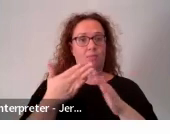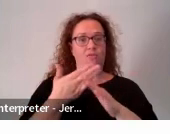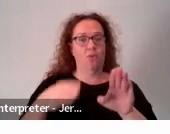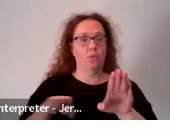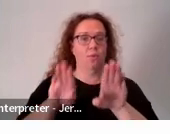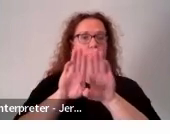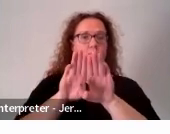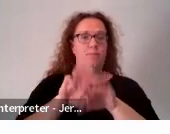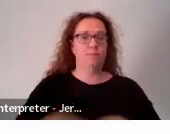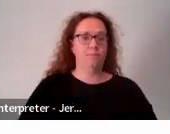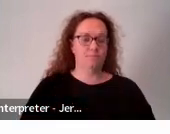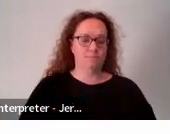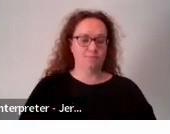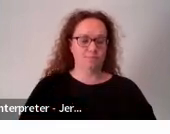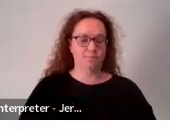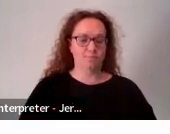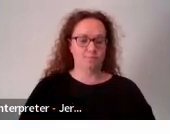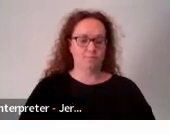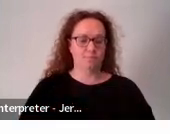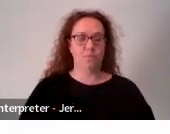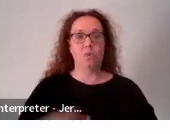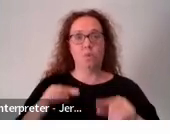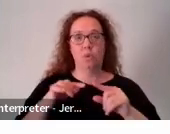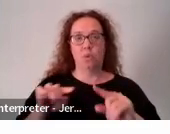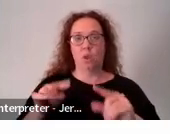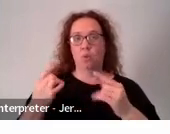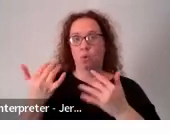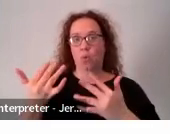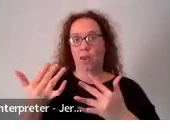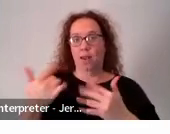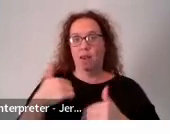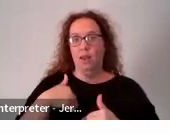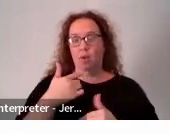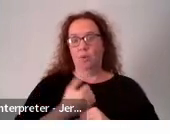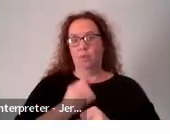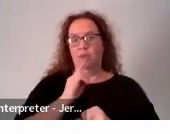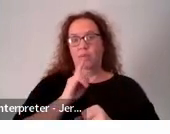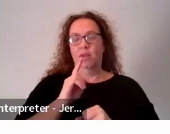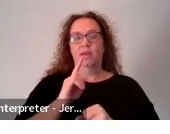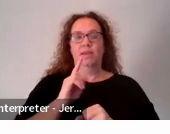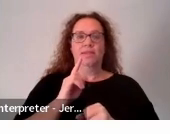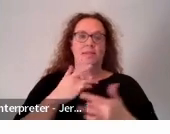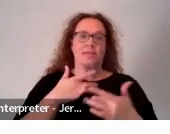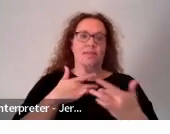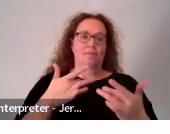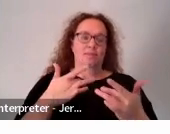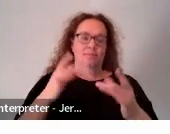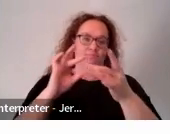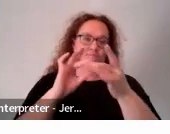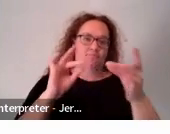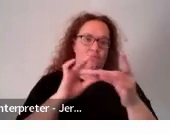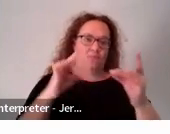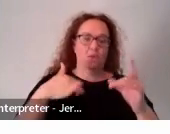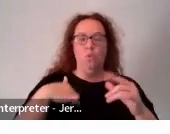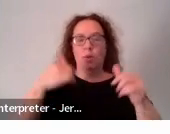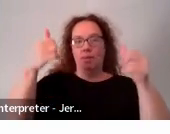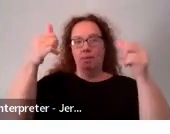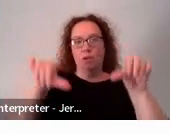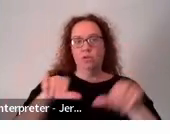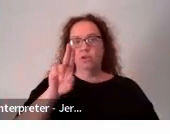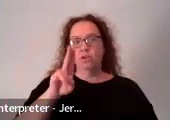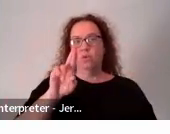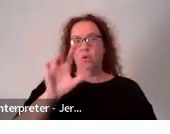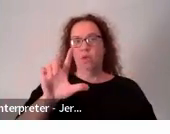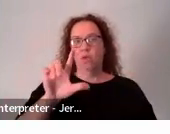wrap up. While we're waiting, I will just make my usual plugs. We've posted the URL to